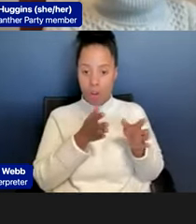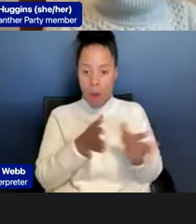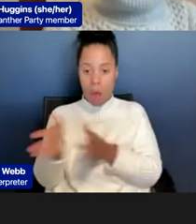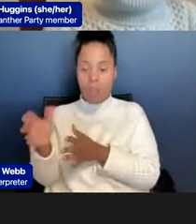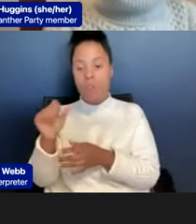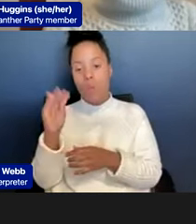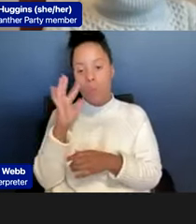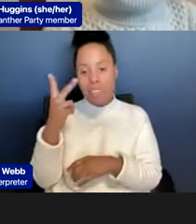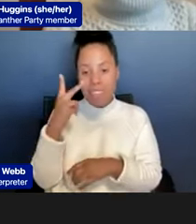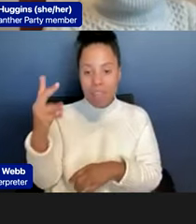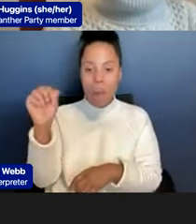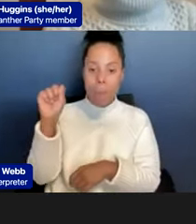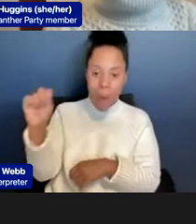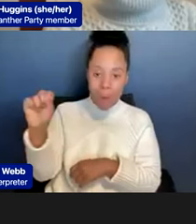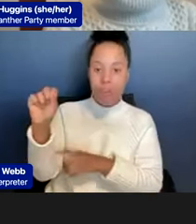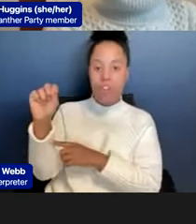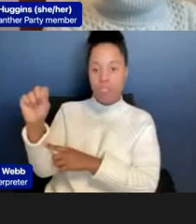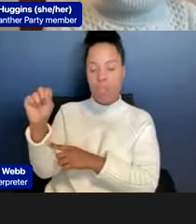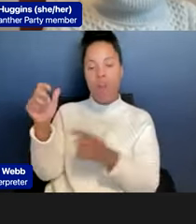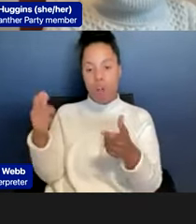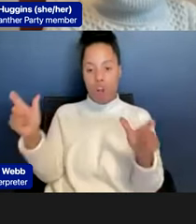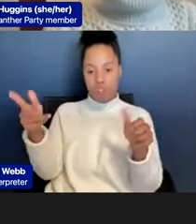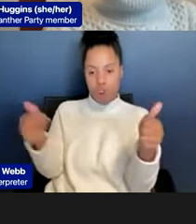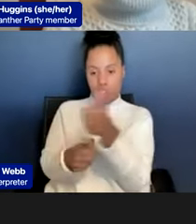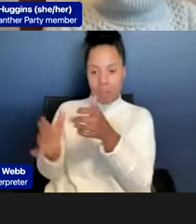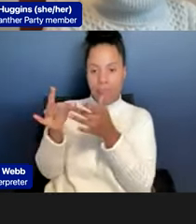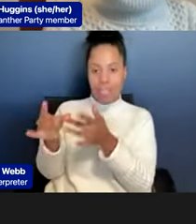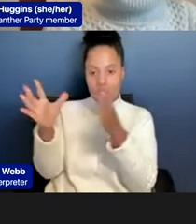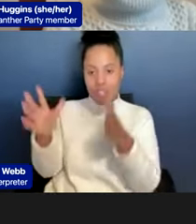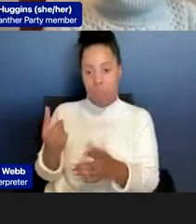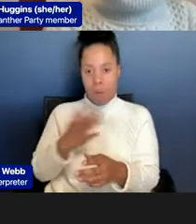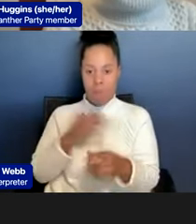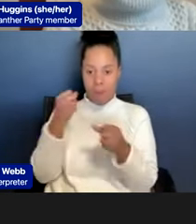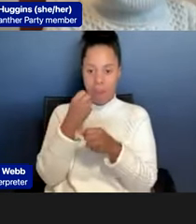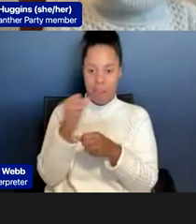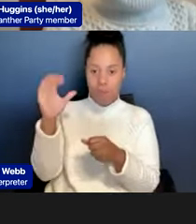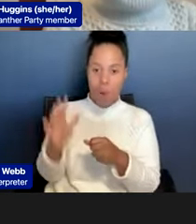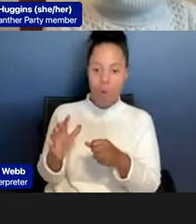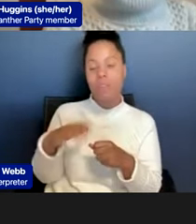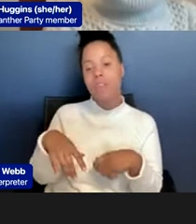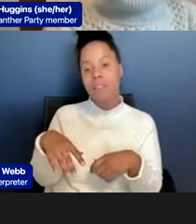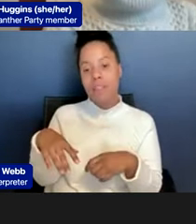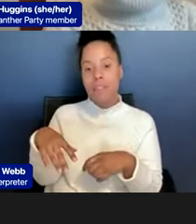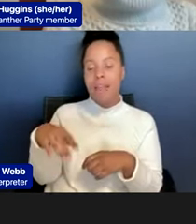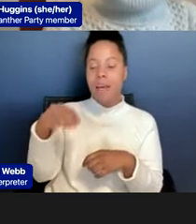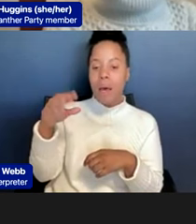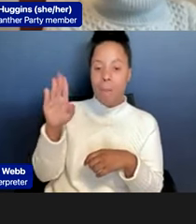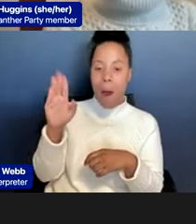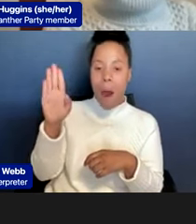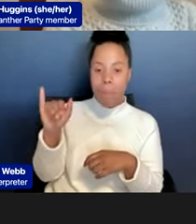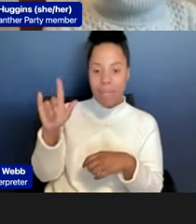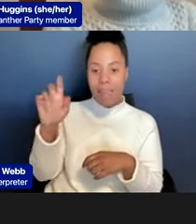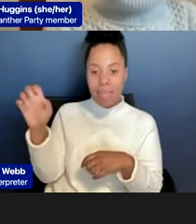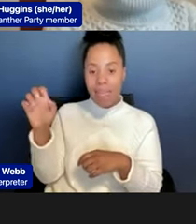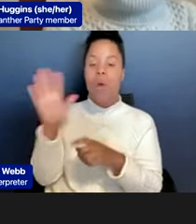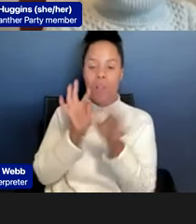Panthers largely under the leadership of one of my heroes, Bob Lee, tutoring other organizations. Like, here's how we set up a